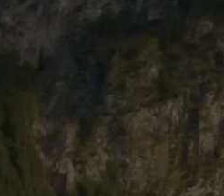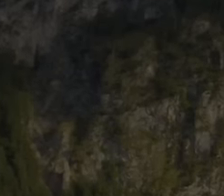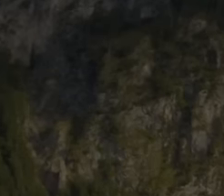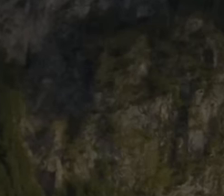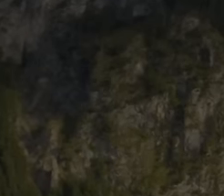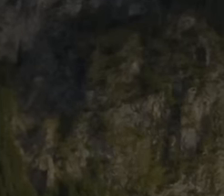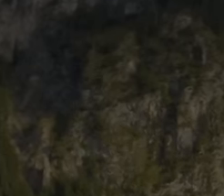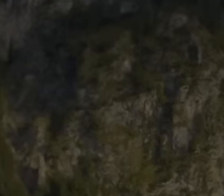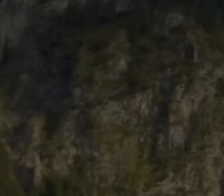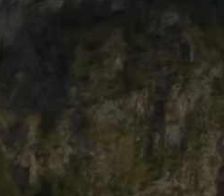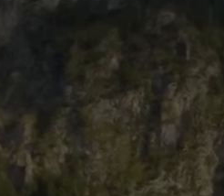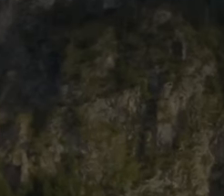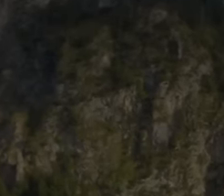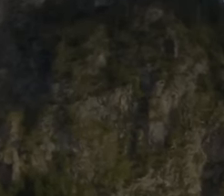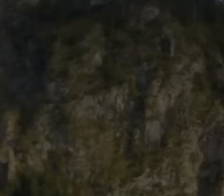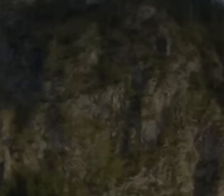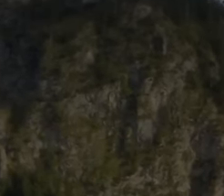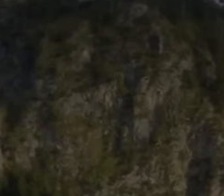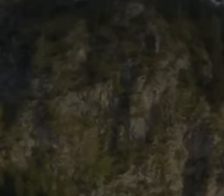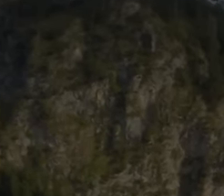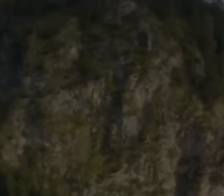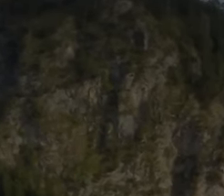mighty help, my